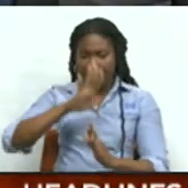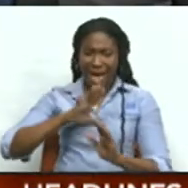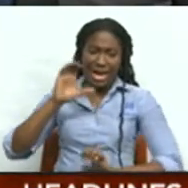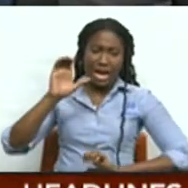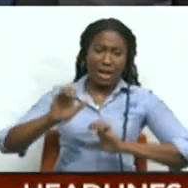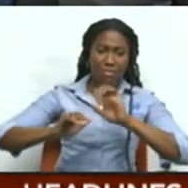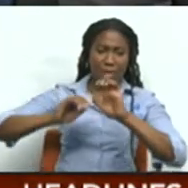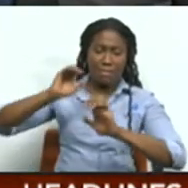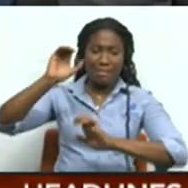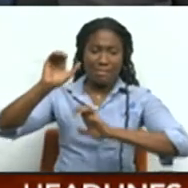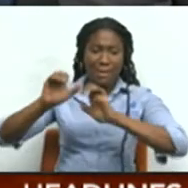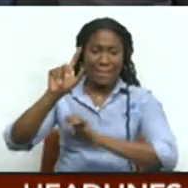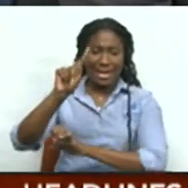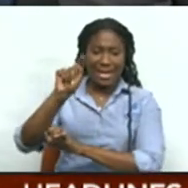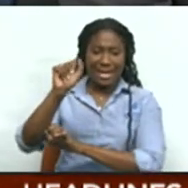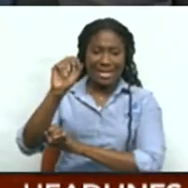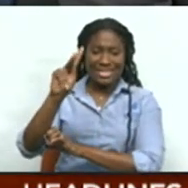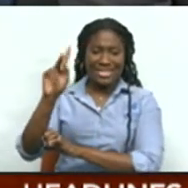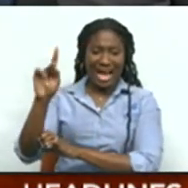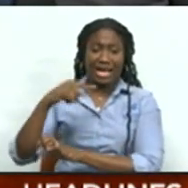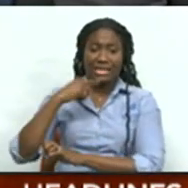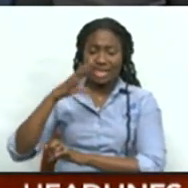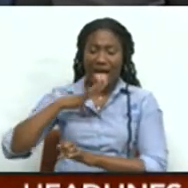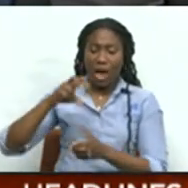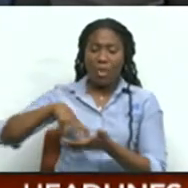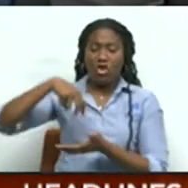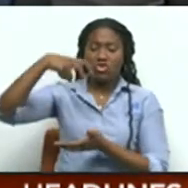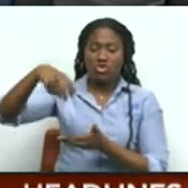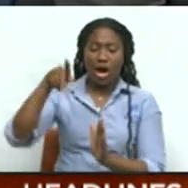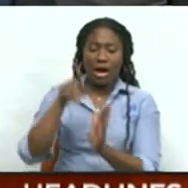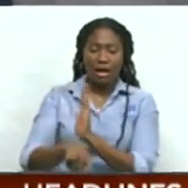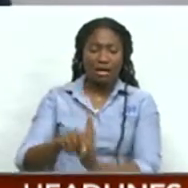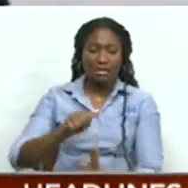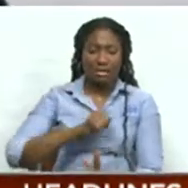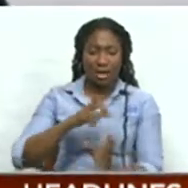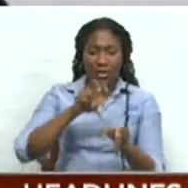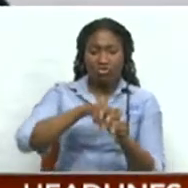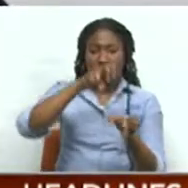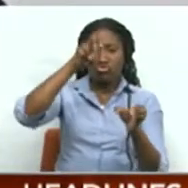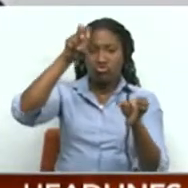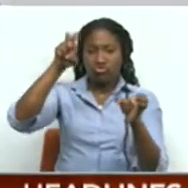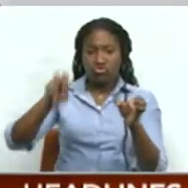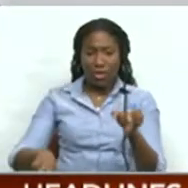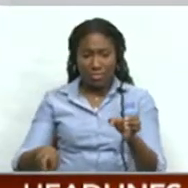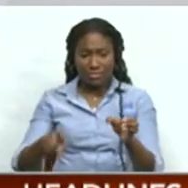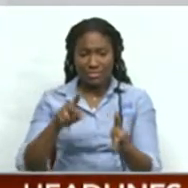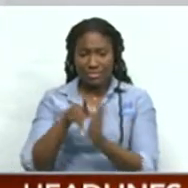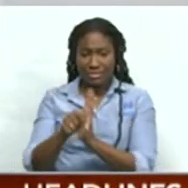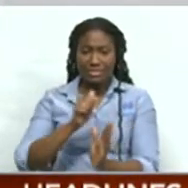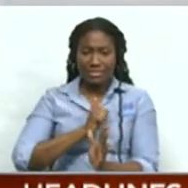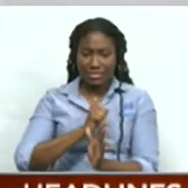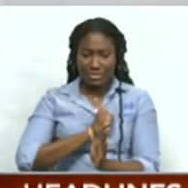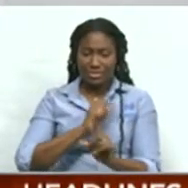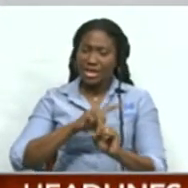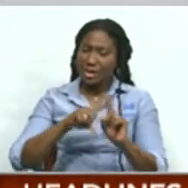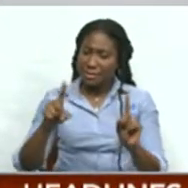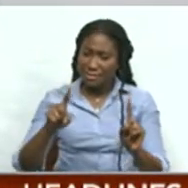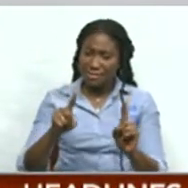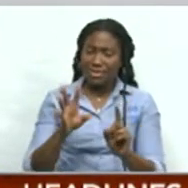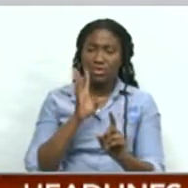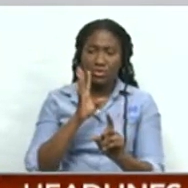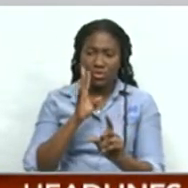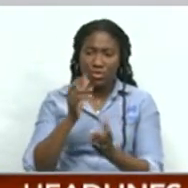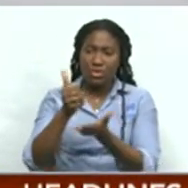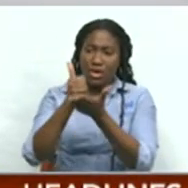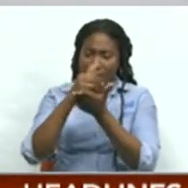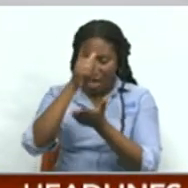tanks and threatened to jump. In a media statement, Paria said quick response by the authorities saw the man safely return to the ground level.